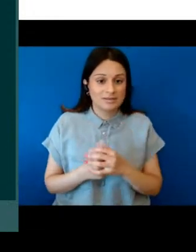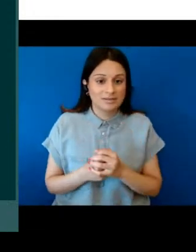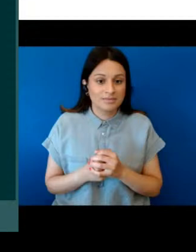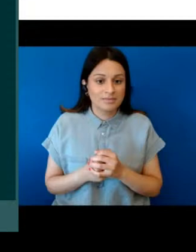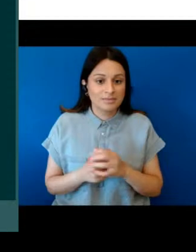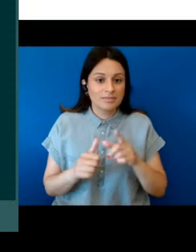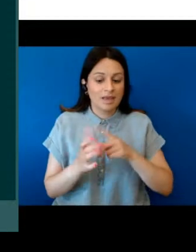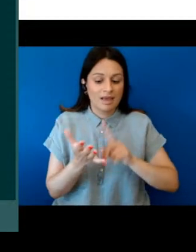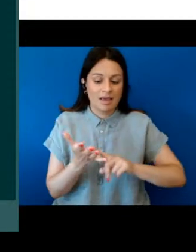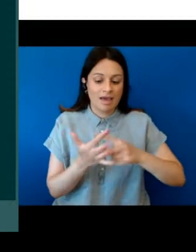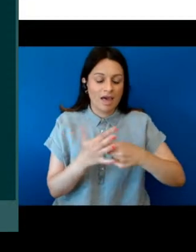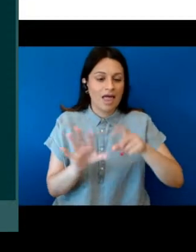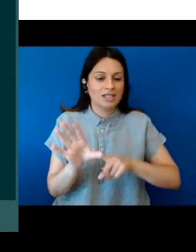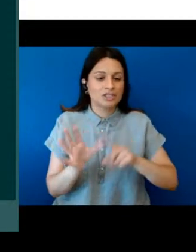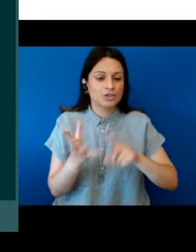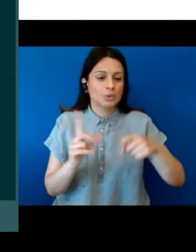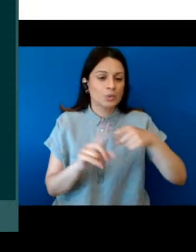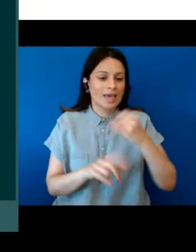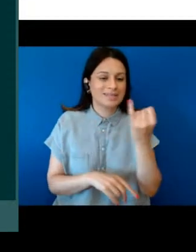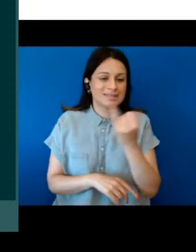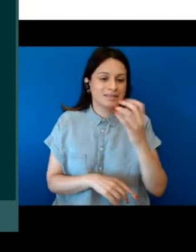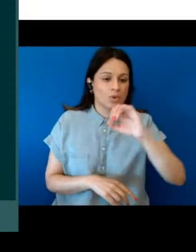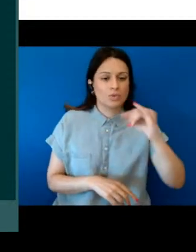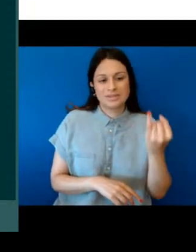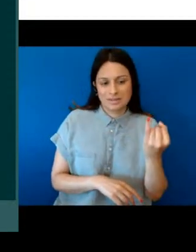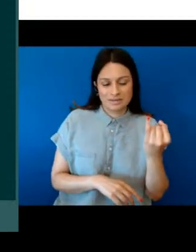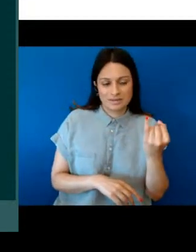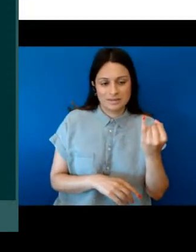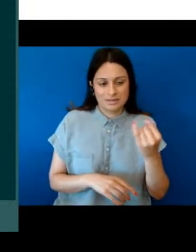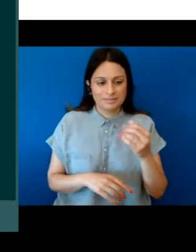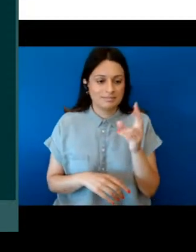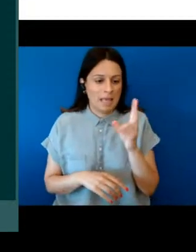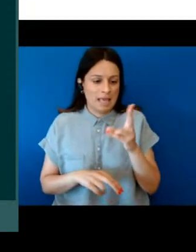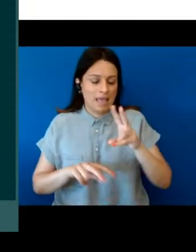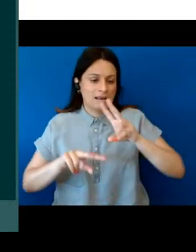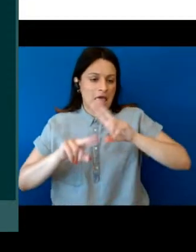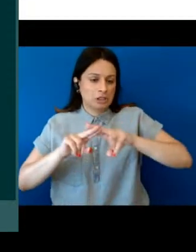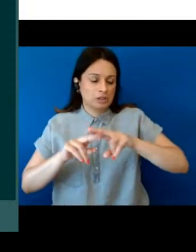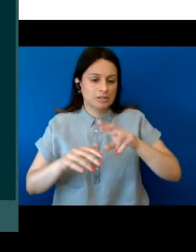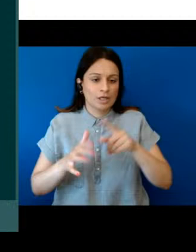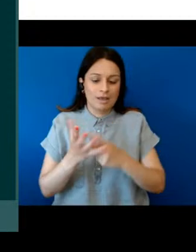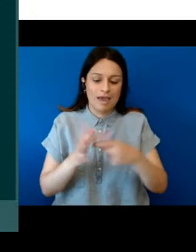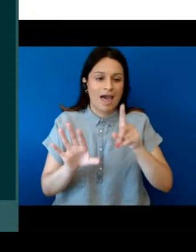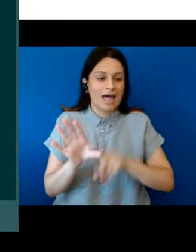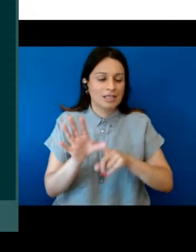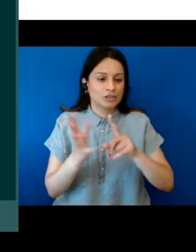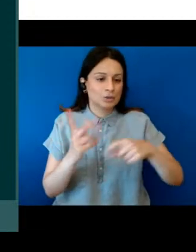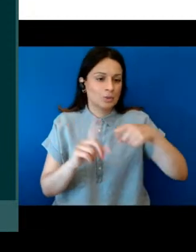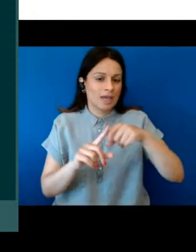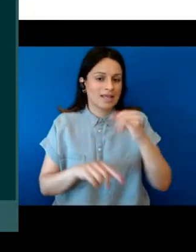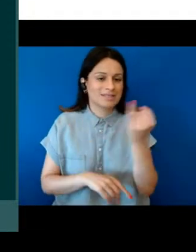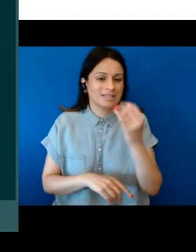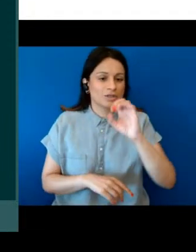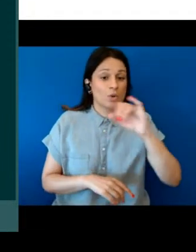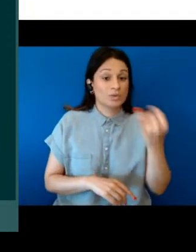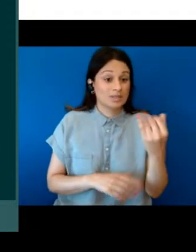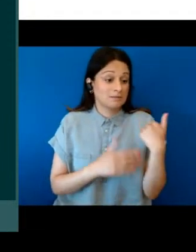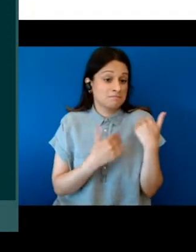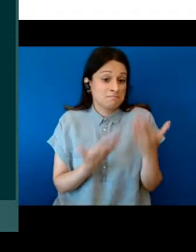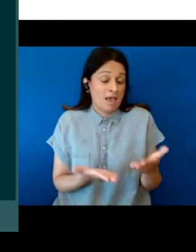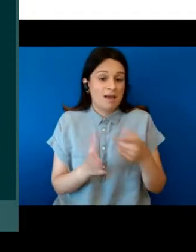AllergyUK 1606. That's hashtag AllergyUK 1606. Over to you, Anne